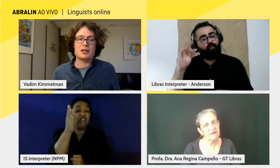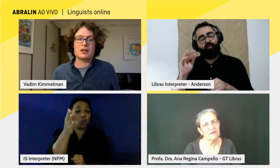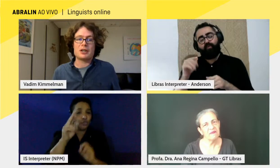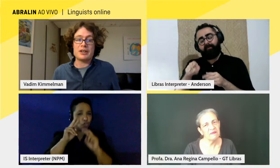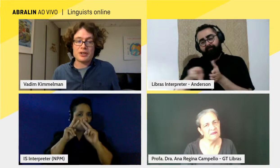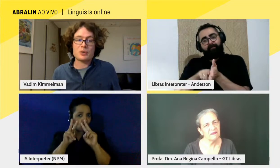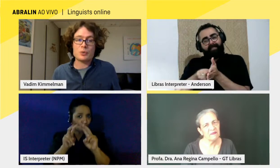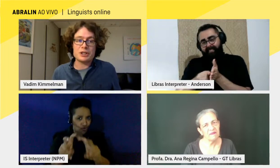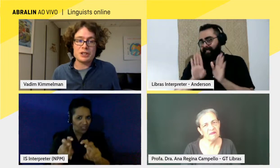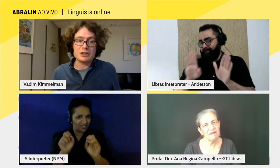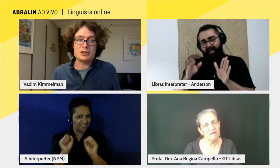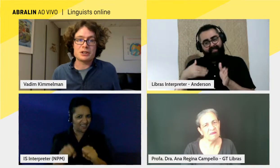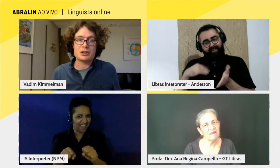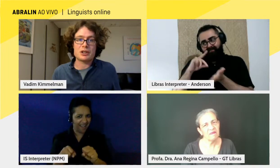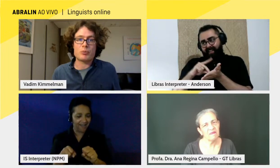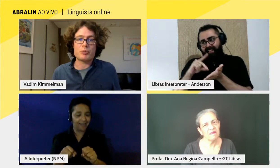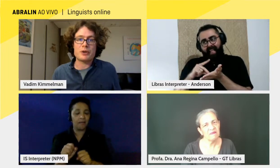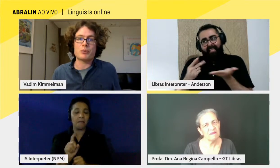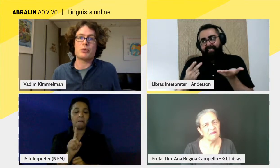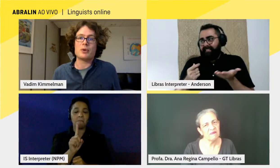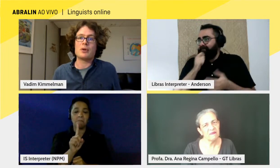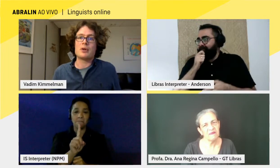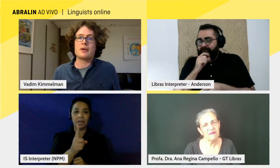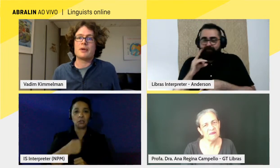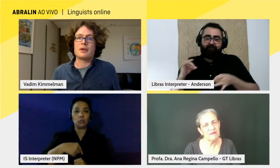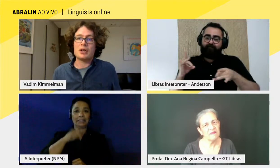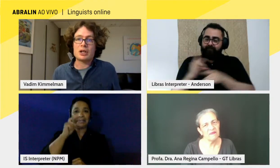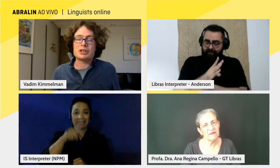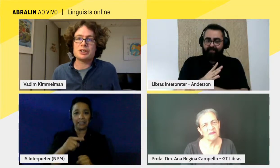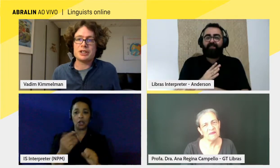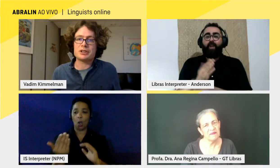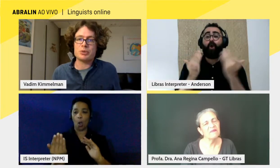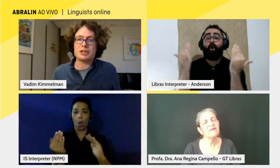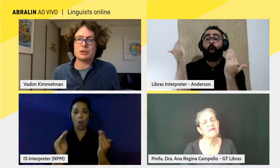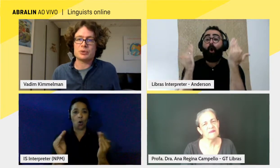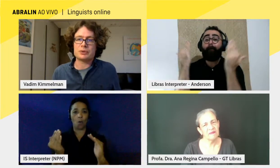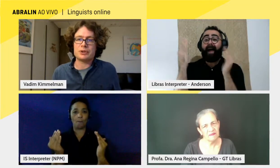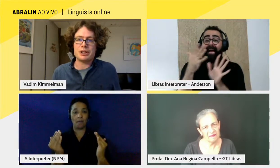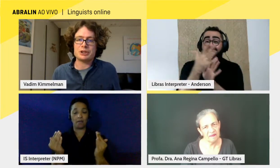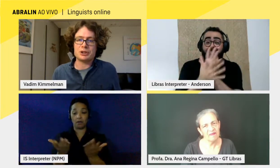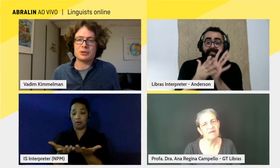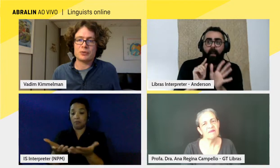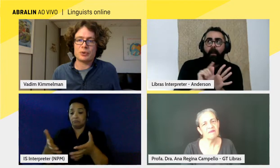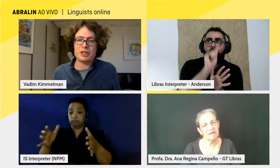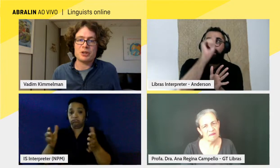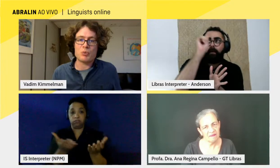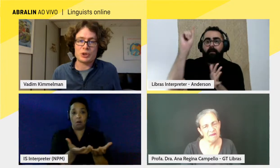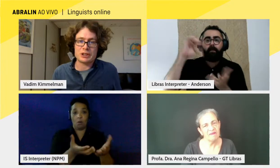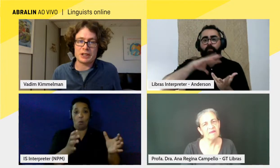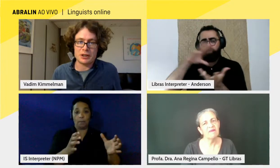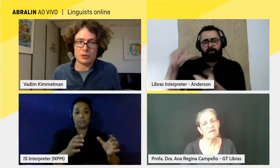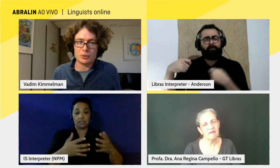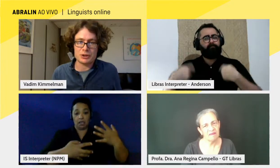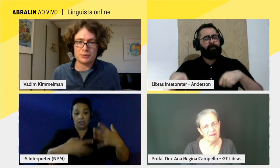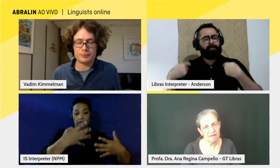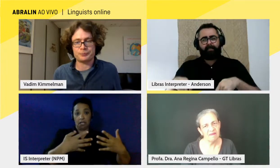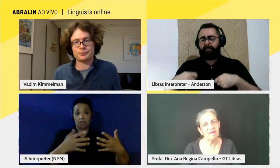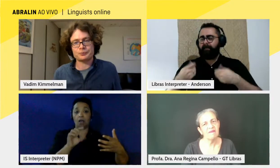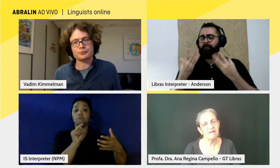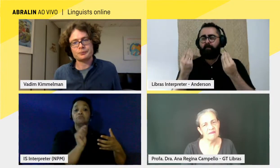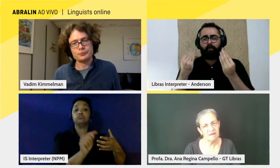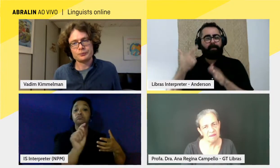here, I think we need comparable large databases of variation for many more sign